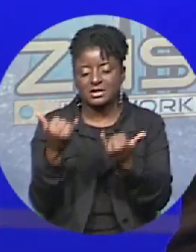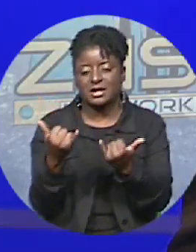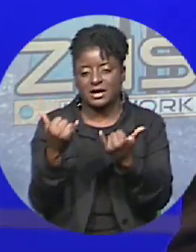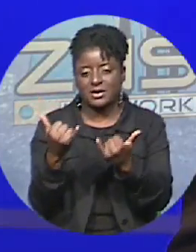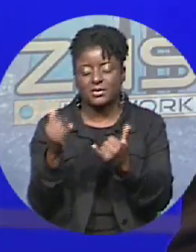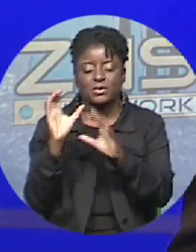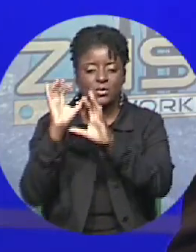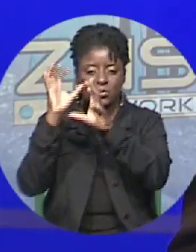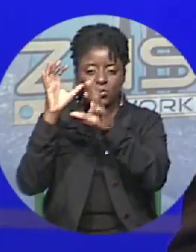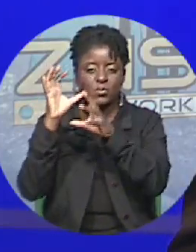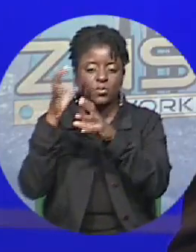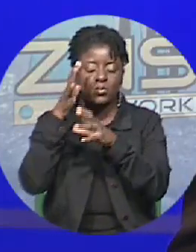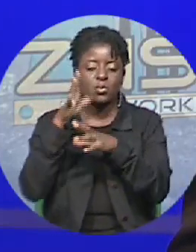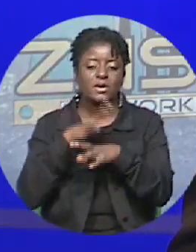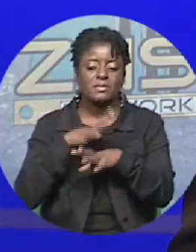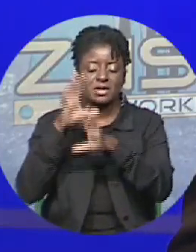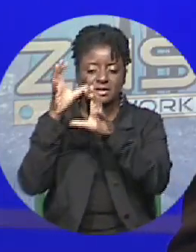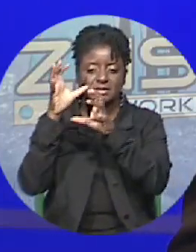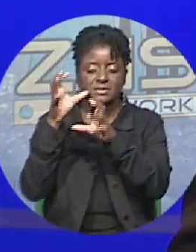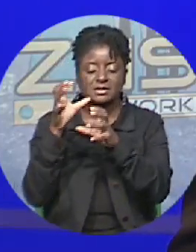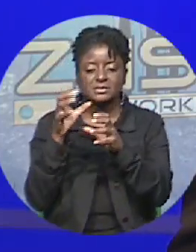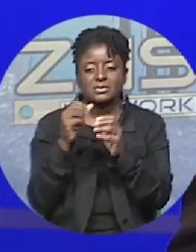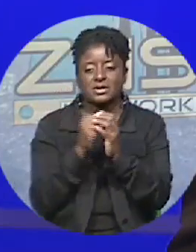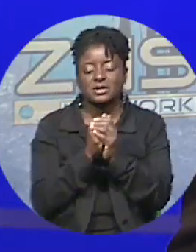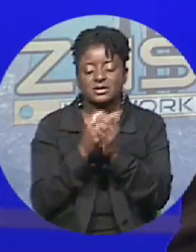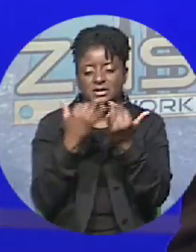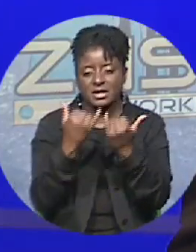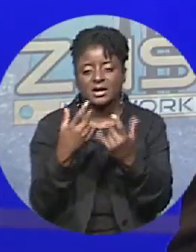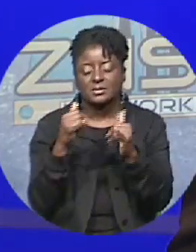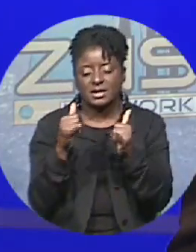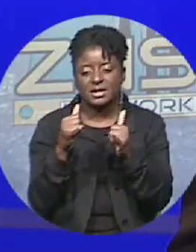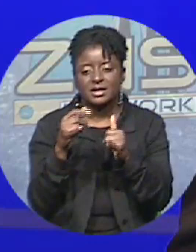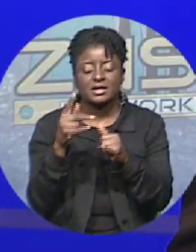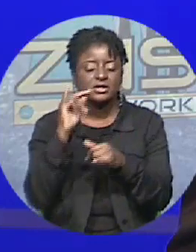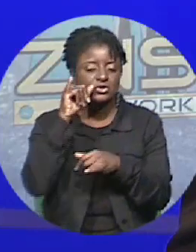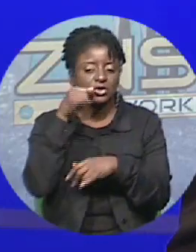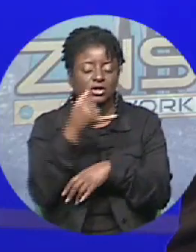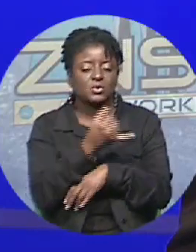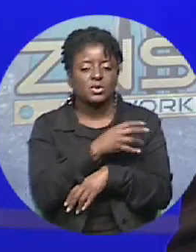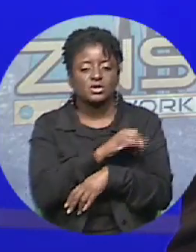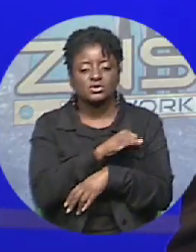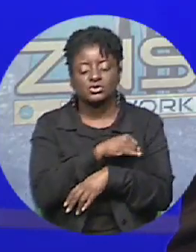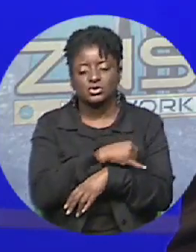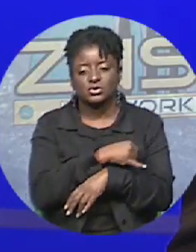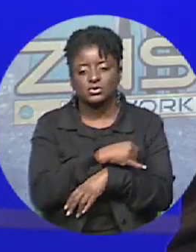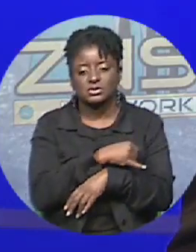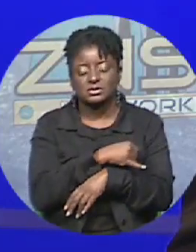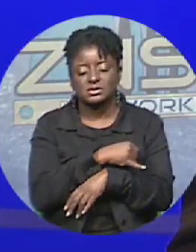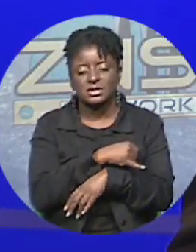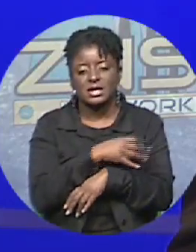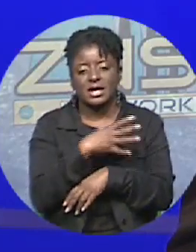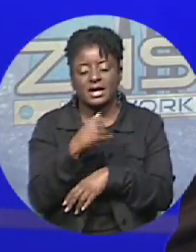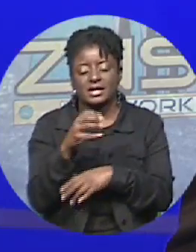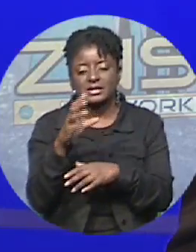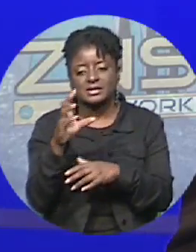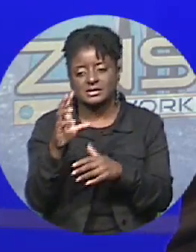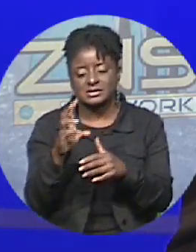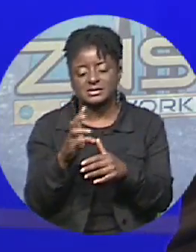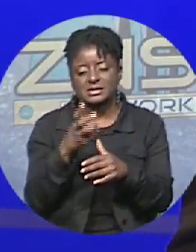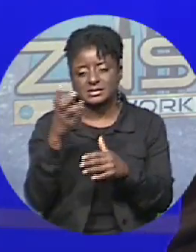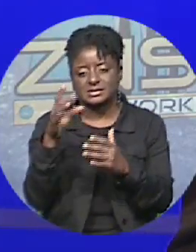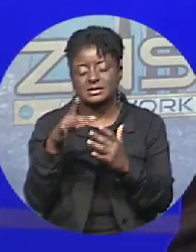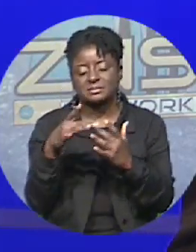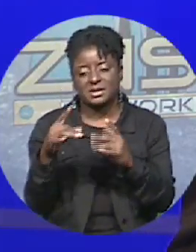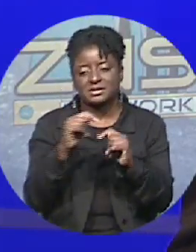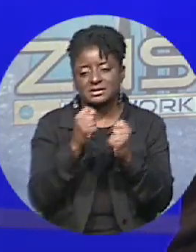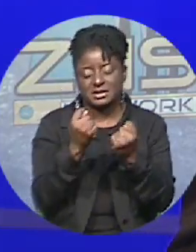women's NCAA tournament, that is also underway. Jonquel Jones and the 6th-seeded George Washington Colonials, they are